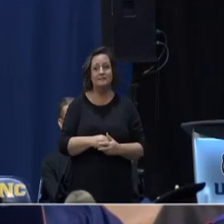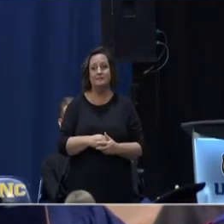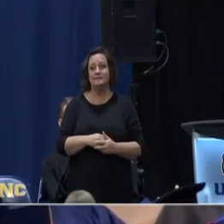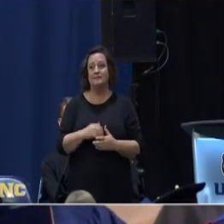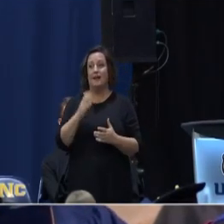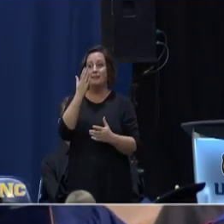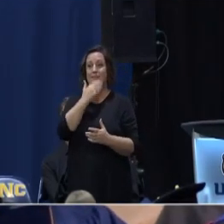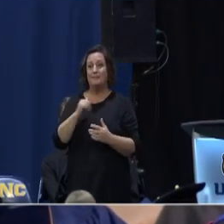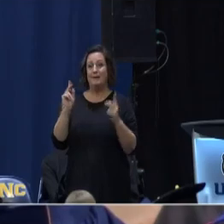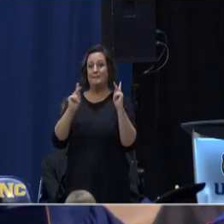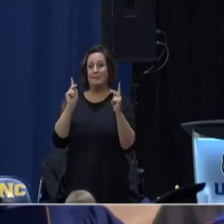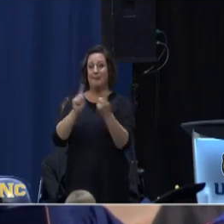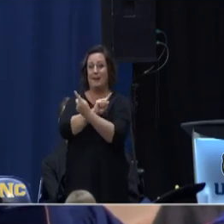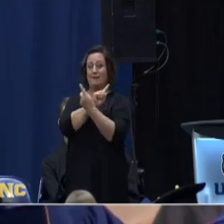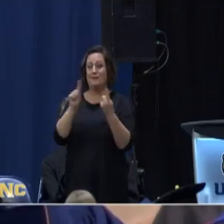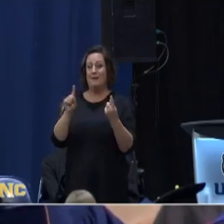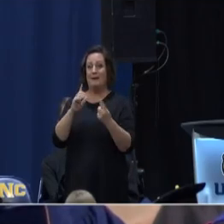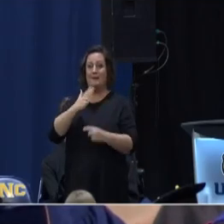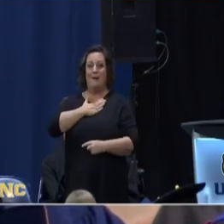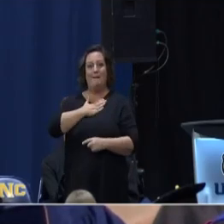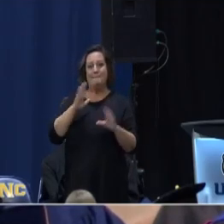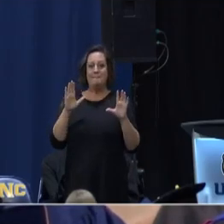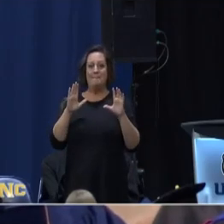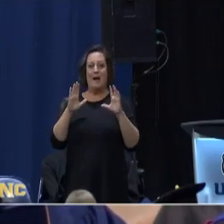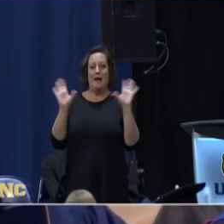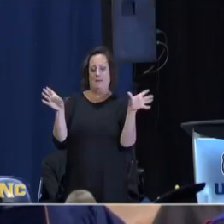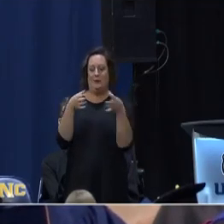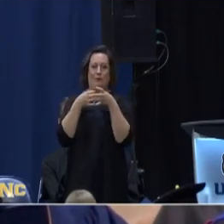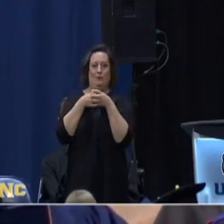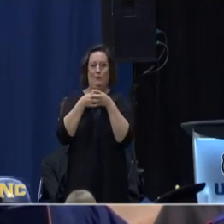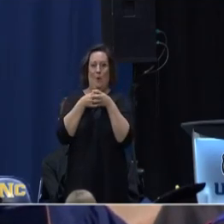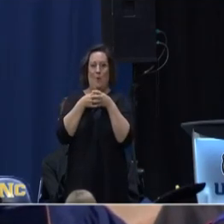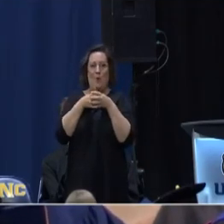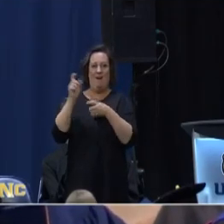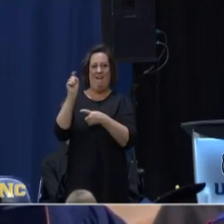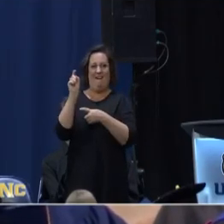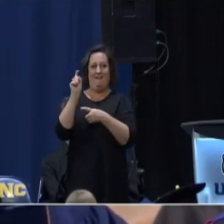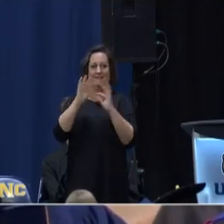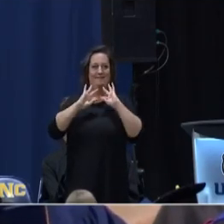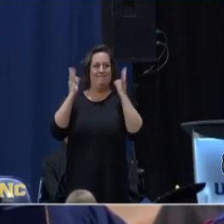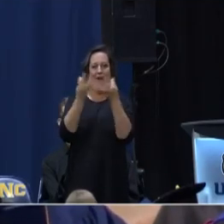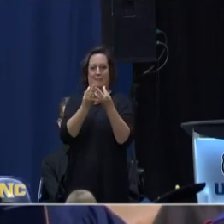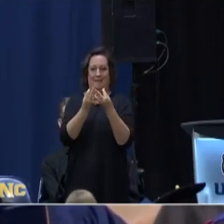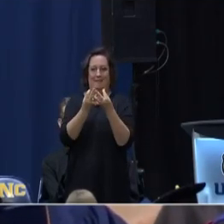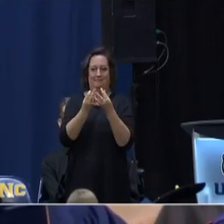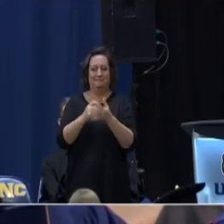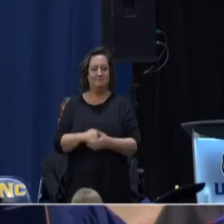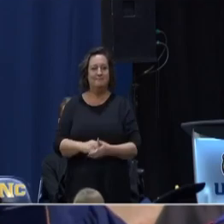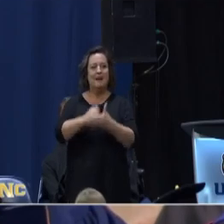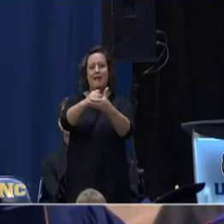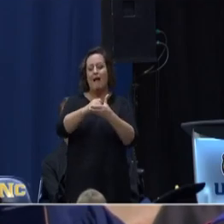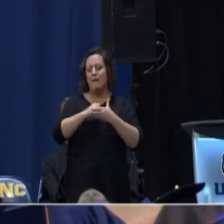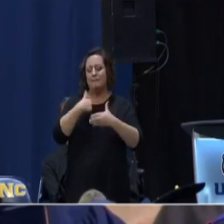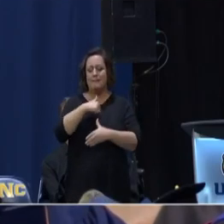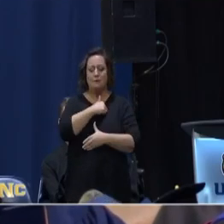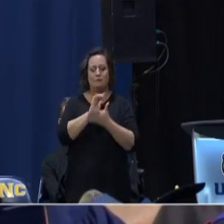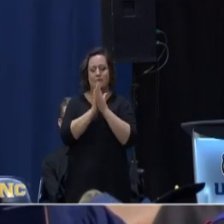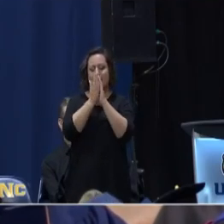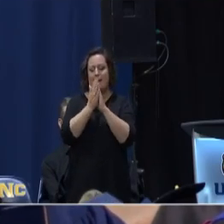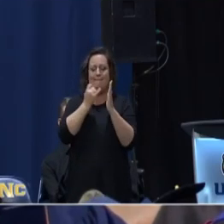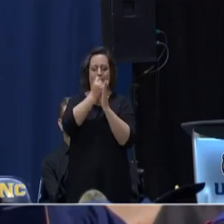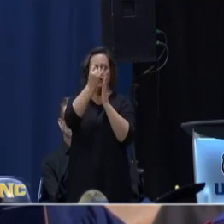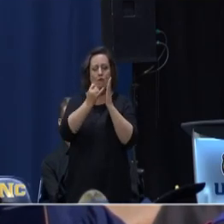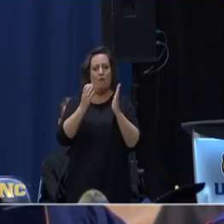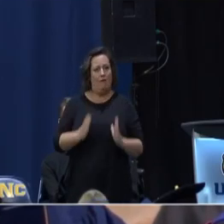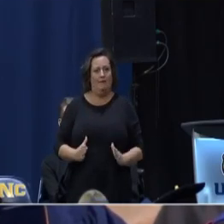people I've ever met, my UNCO Cohort X family, who have shaped me into the artist and the person I am